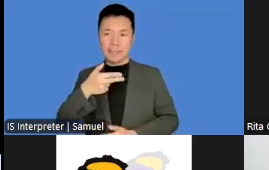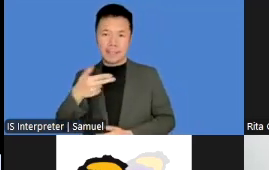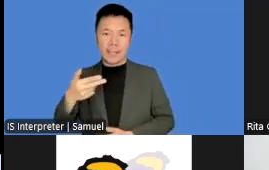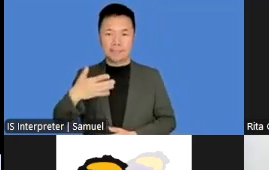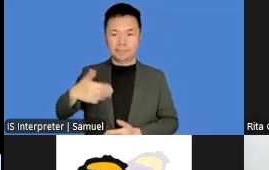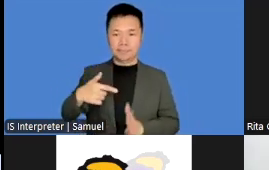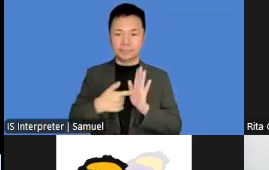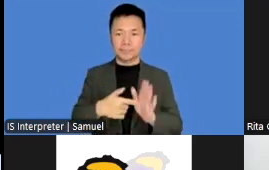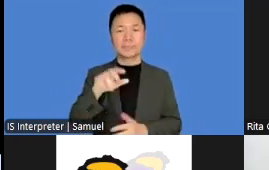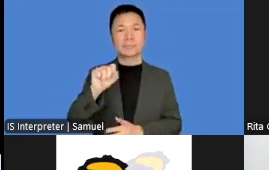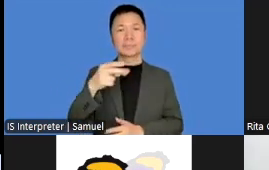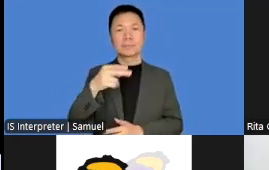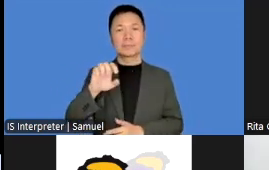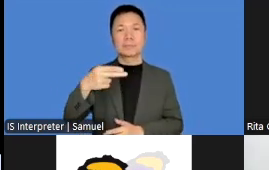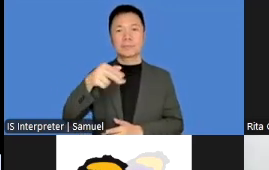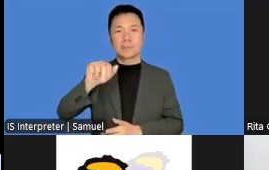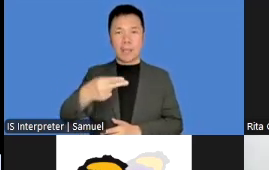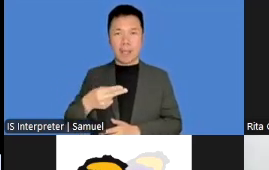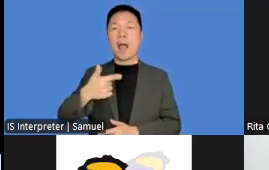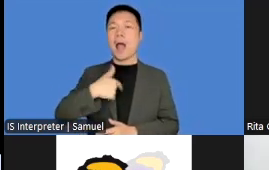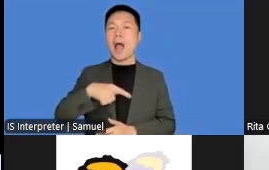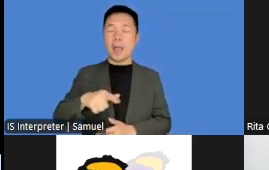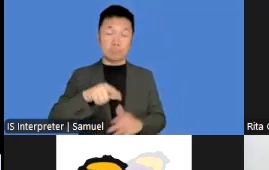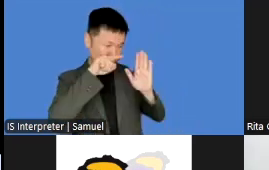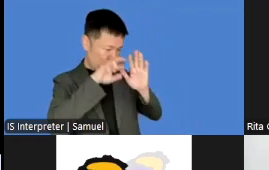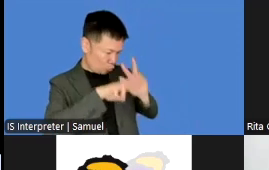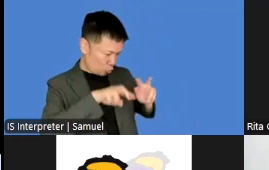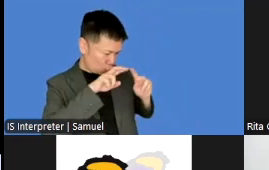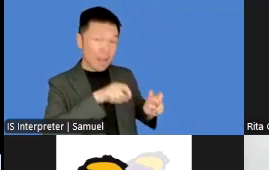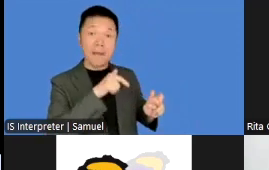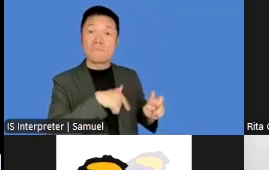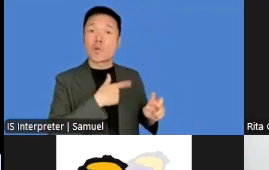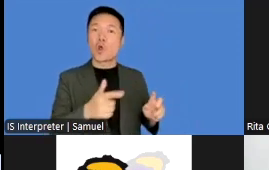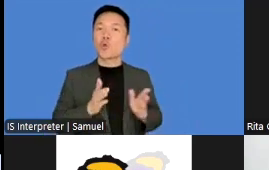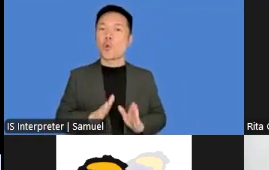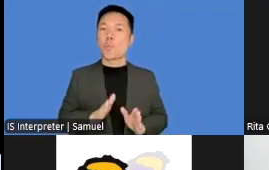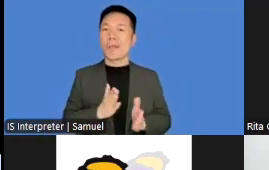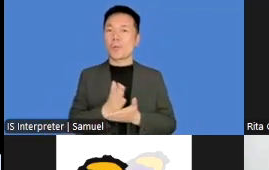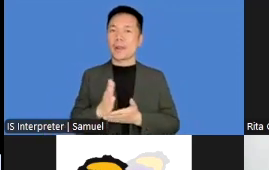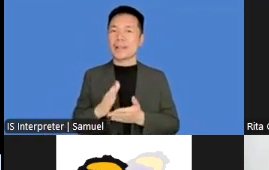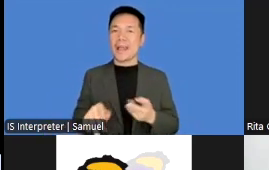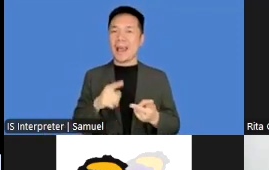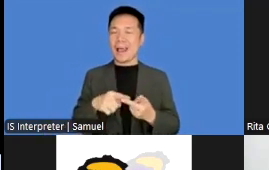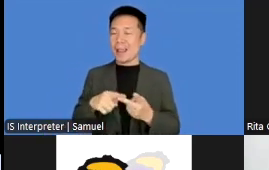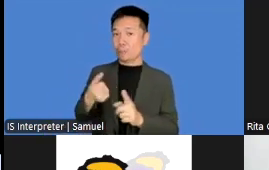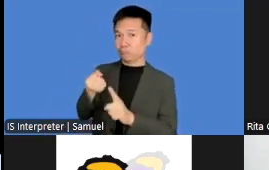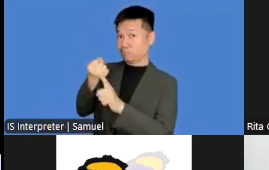a researcher at the Center for Human Rights and a member of the Global Coalition on